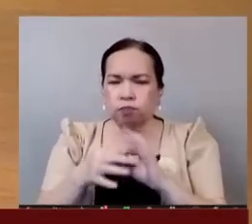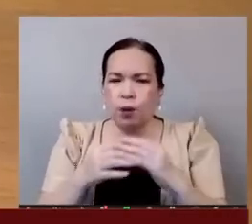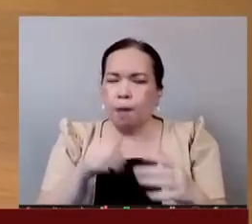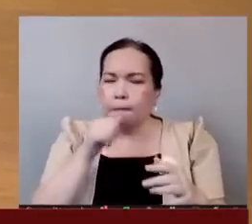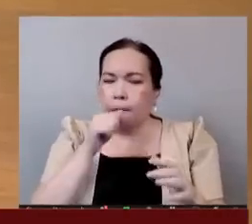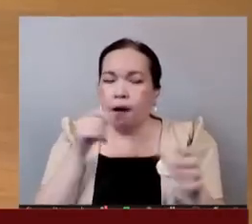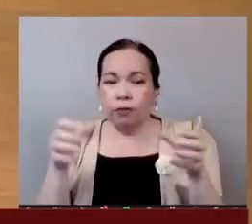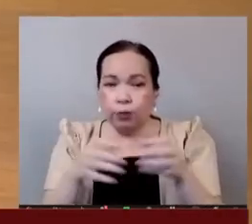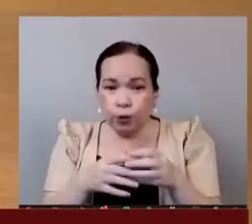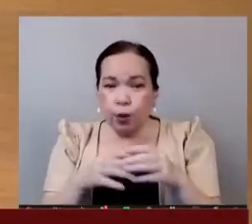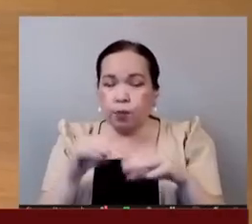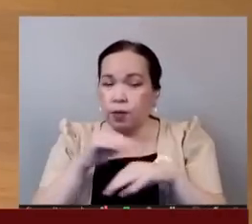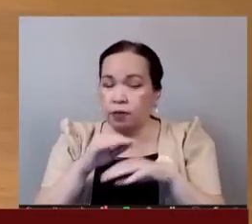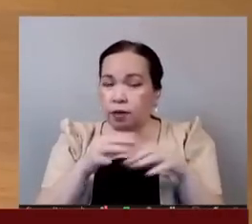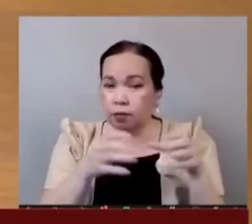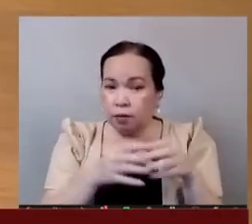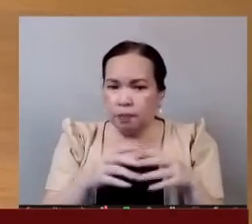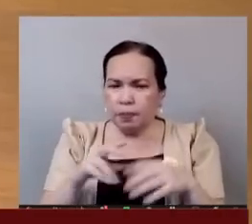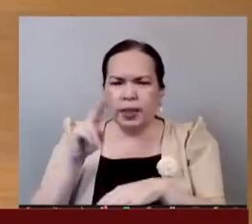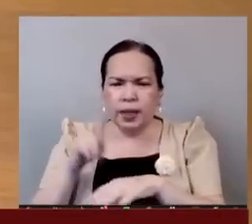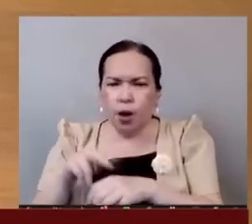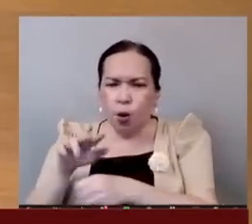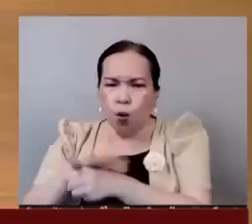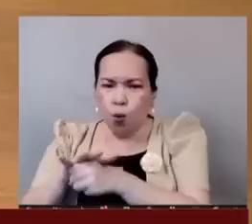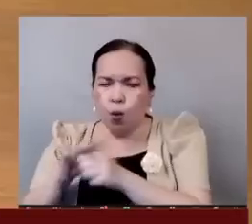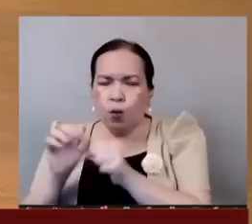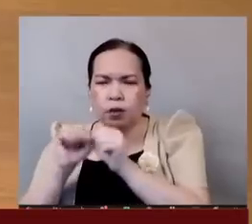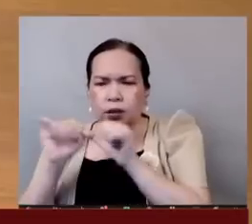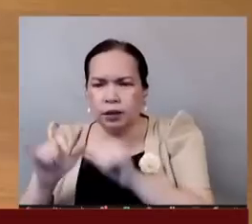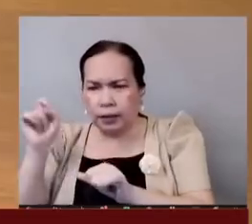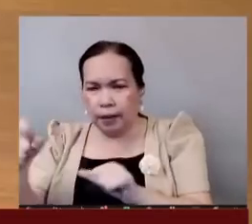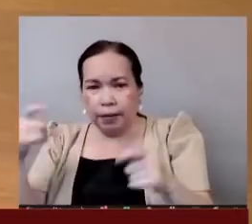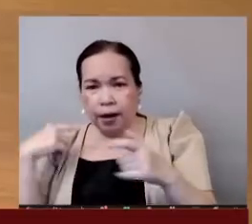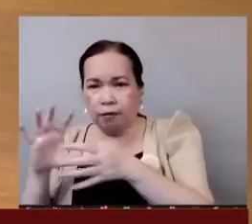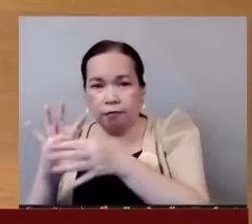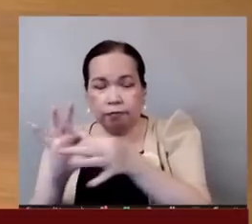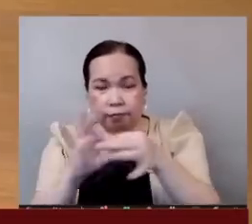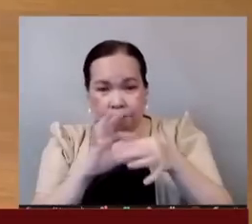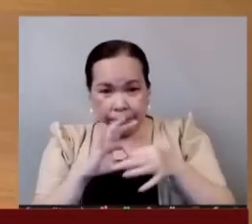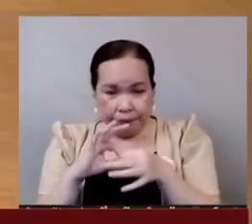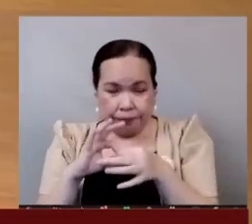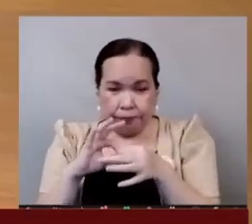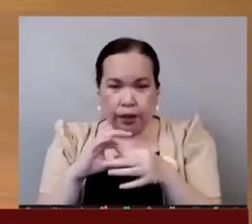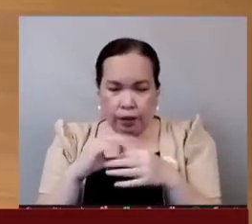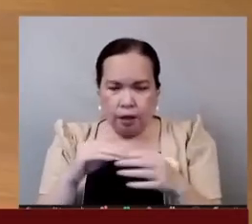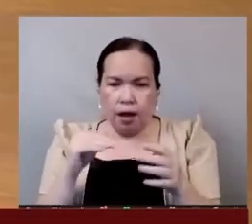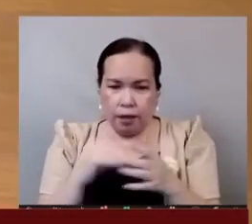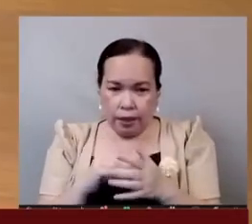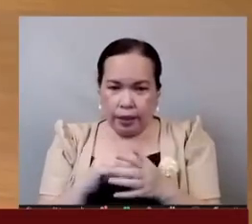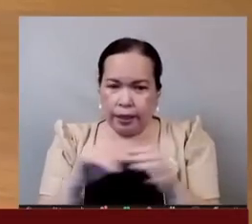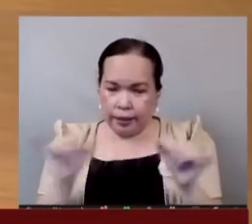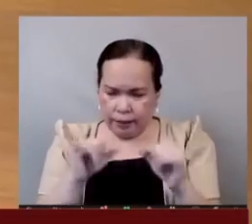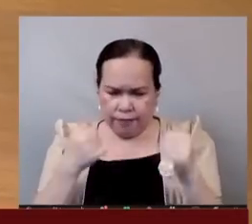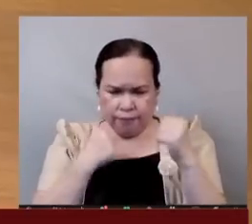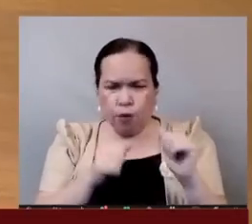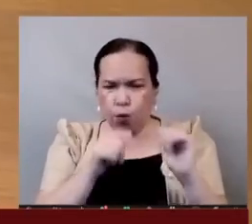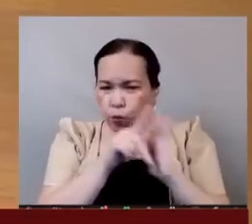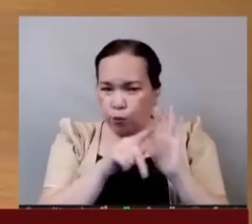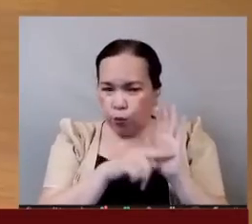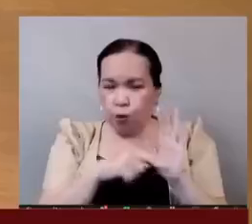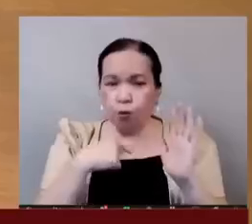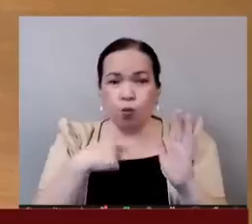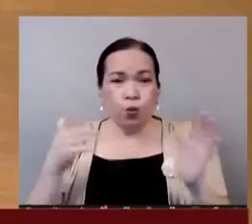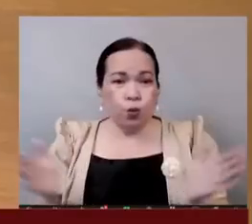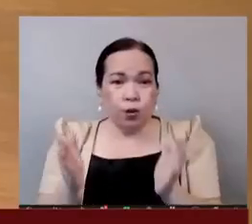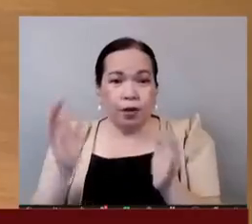national local mechanisms to establish the needed linkages. Once again, on this same principle, I urge the government